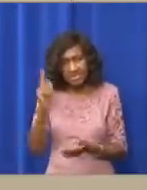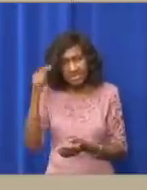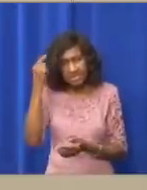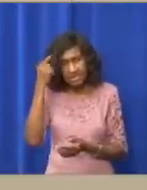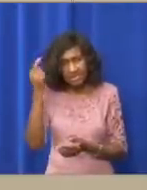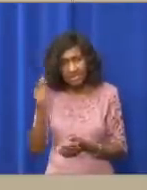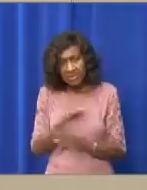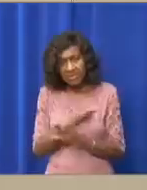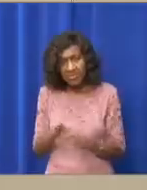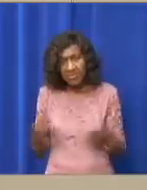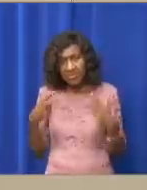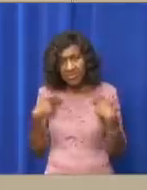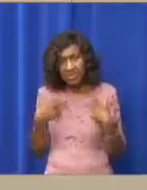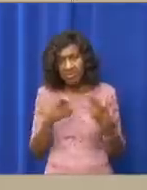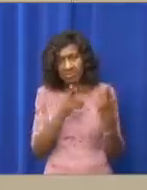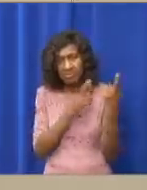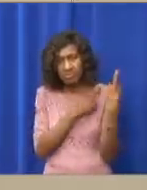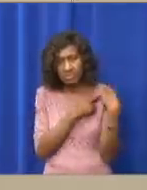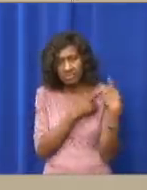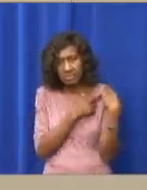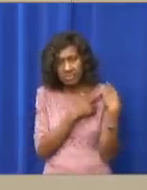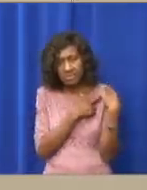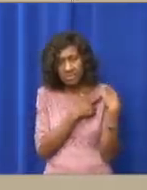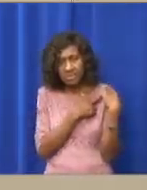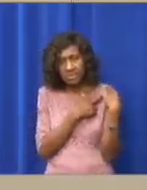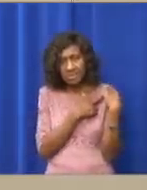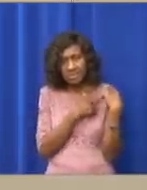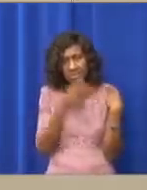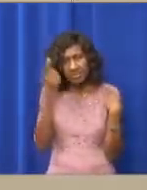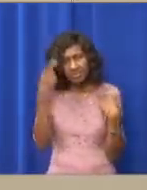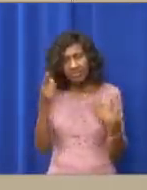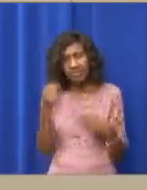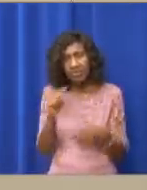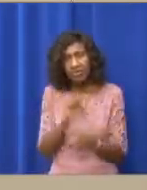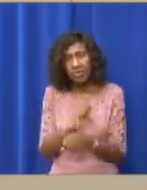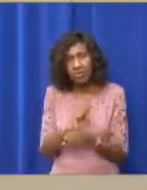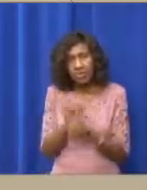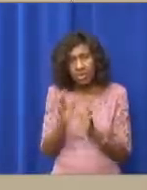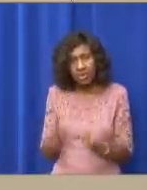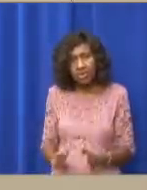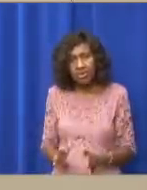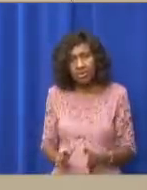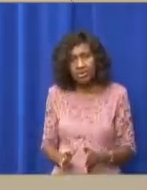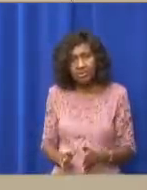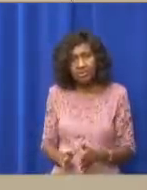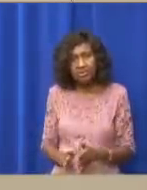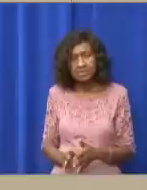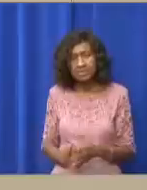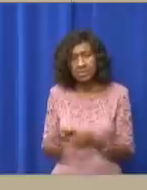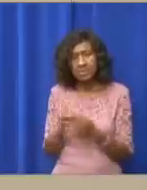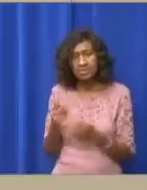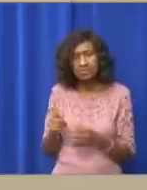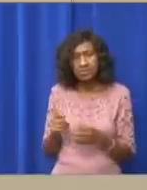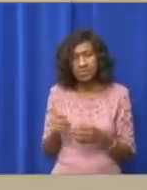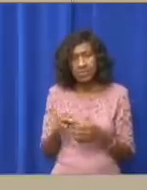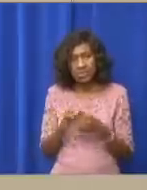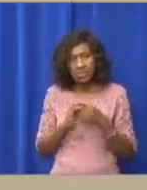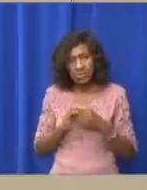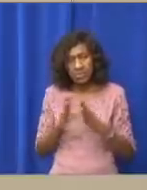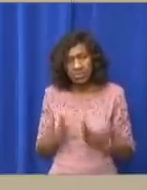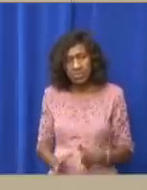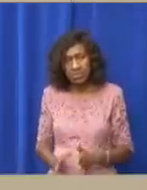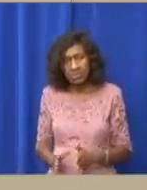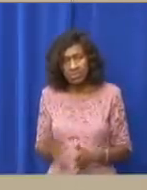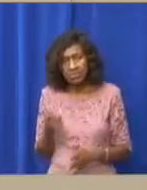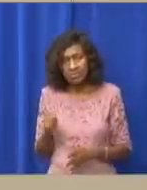Government does not have direct responsibility for employees of those contractors. The persons that you are speaking